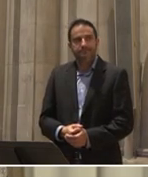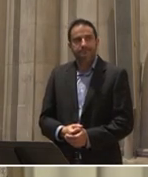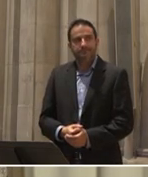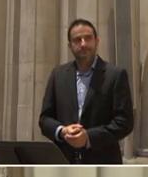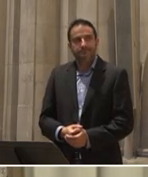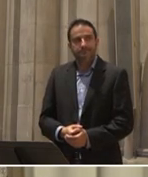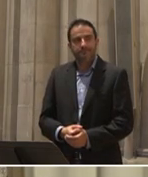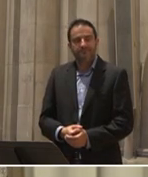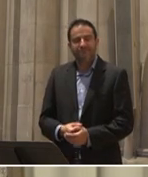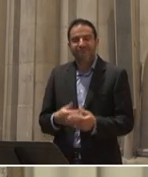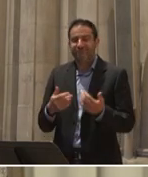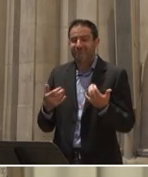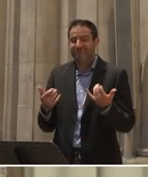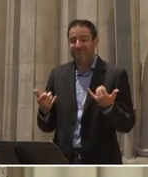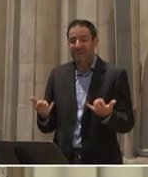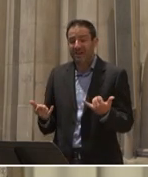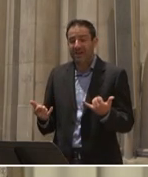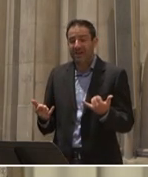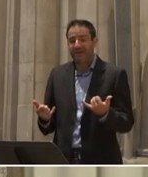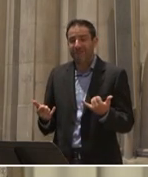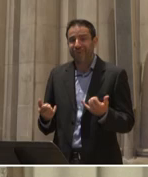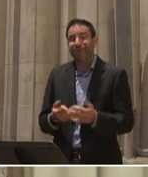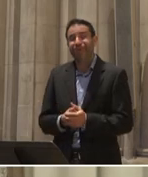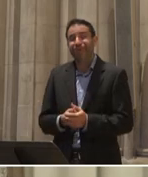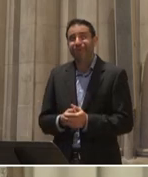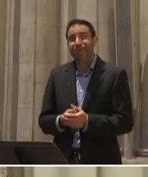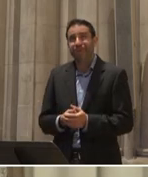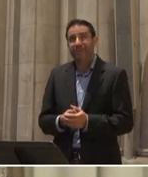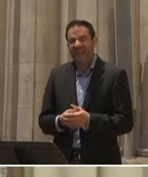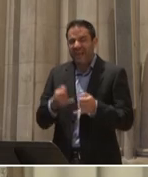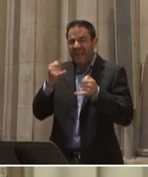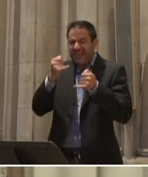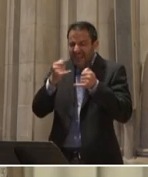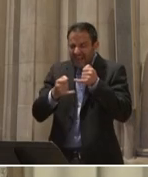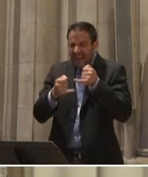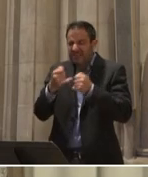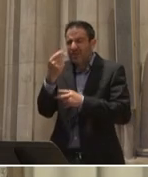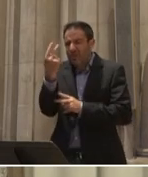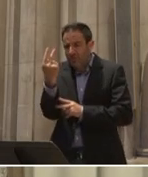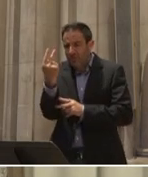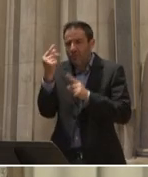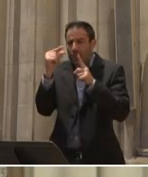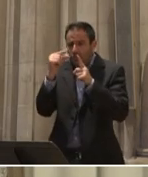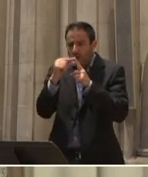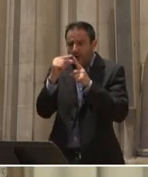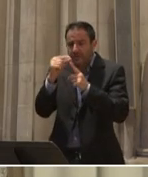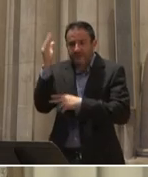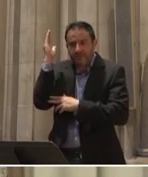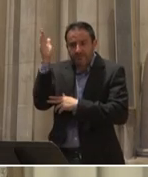So now let's skip over to consider the last two words of the sermon's title,